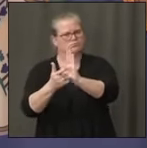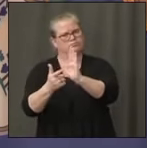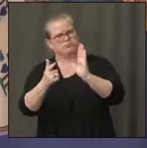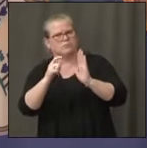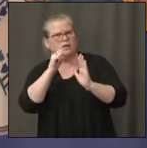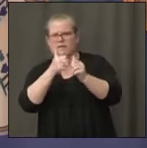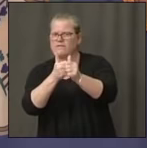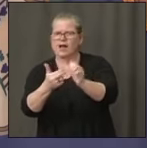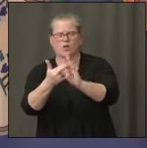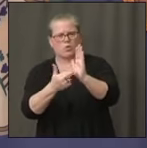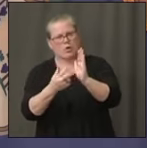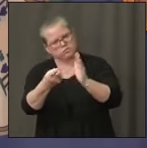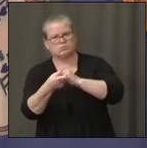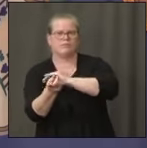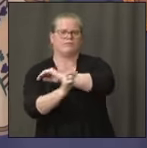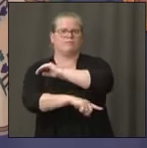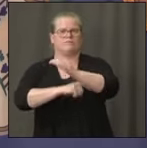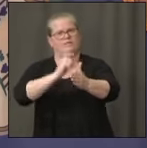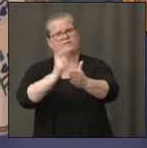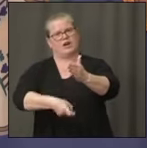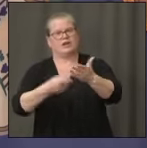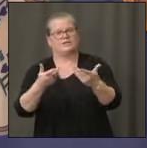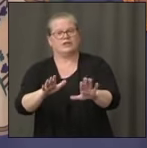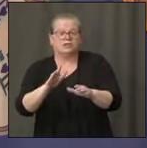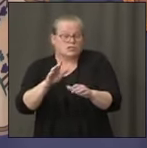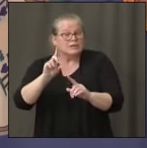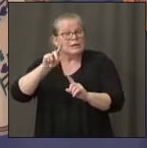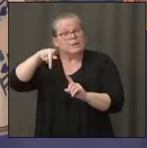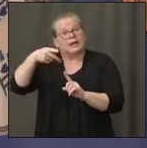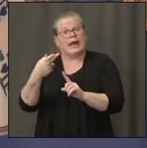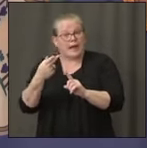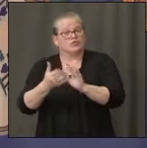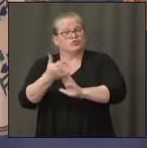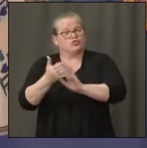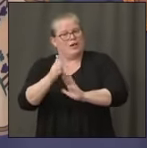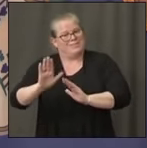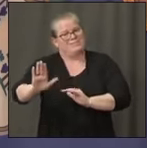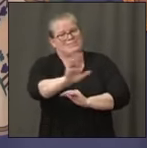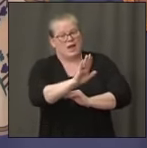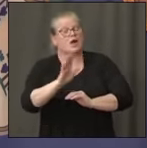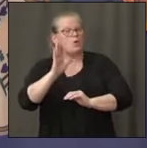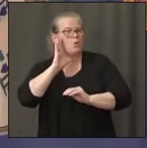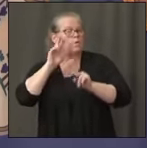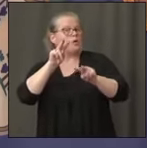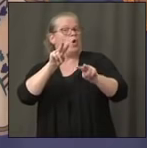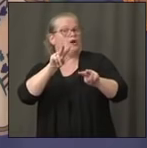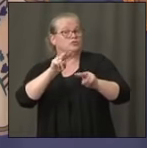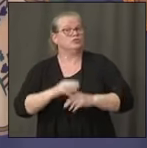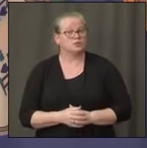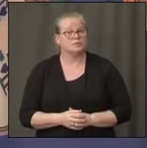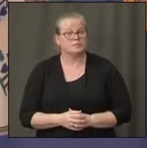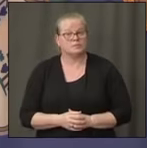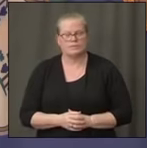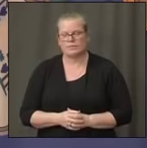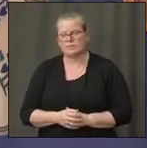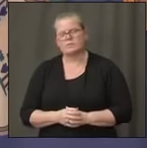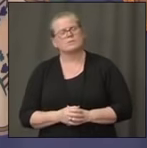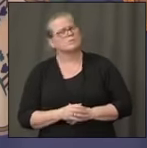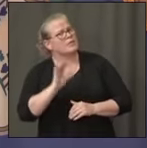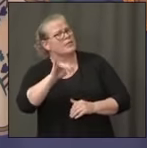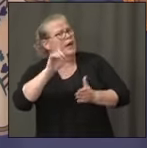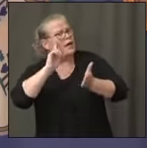Public Health. So we'll be watching this carefully. That was it. We just, we haven't stopped since. Also, when could we see results of the investigation?